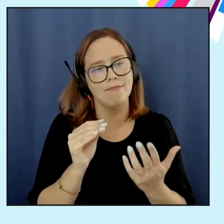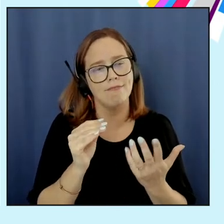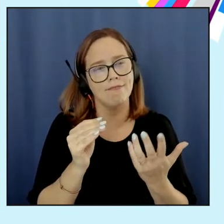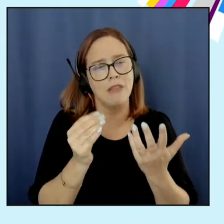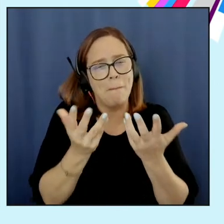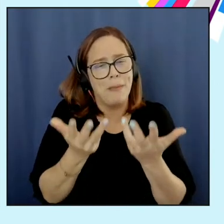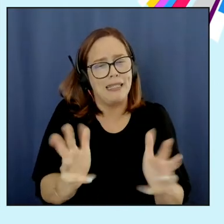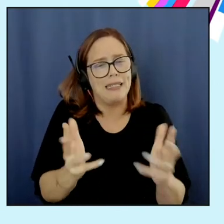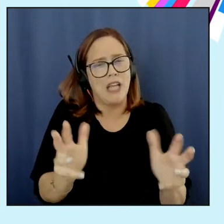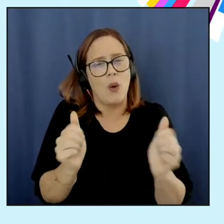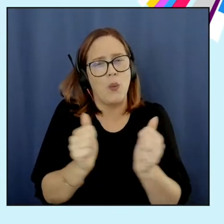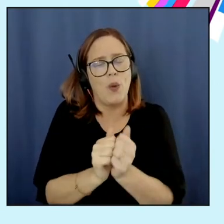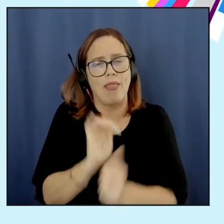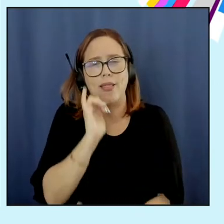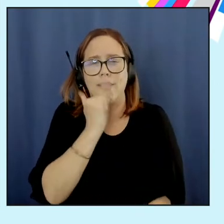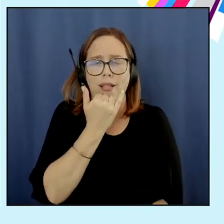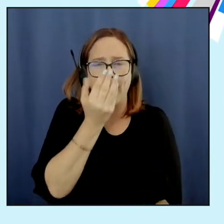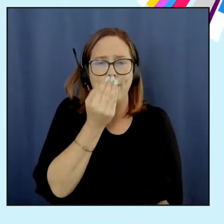misinformation and